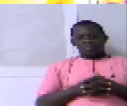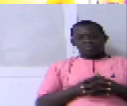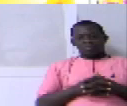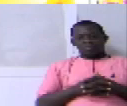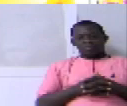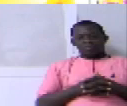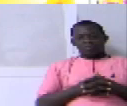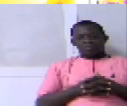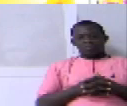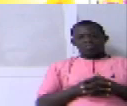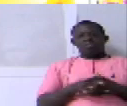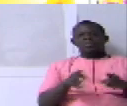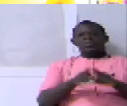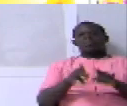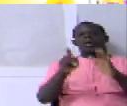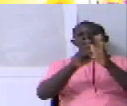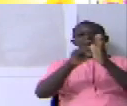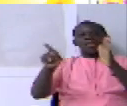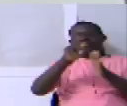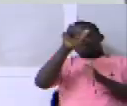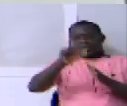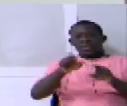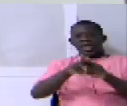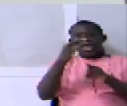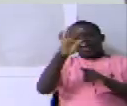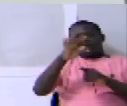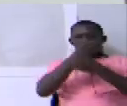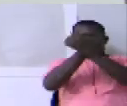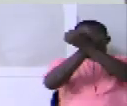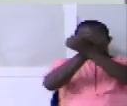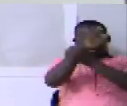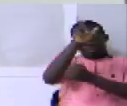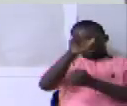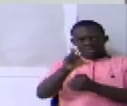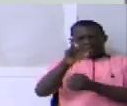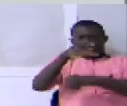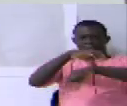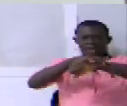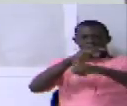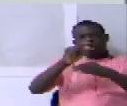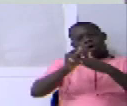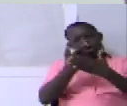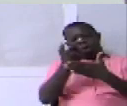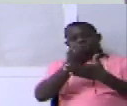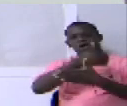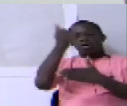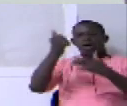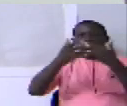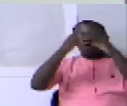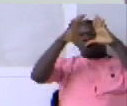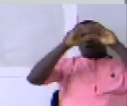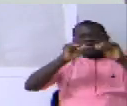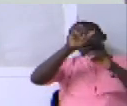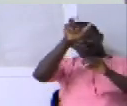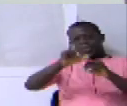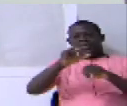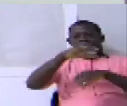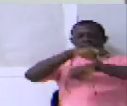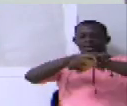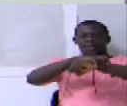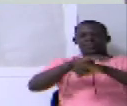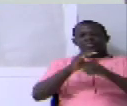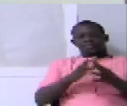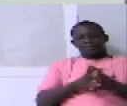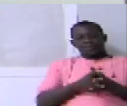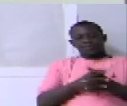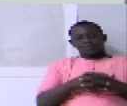or an officer is being charged. O munyinete ni be pre kasola ko charge la wala ka tumi wala nin do ko